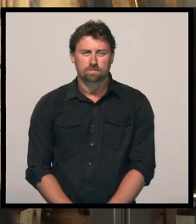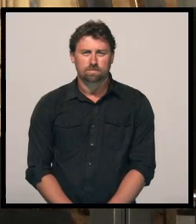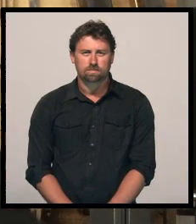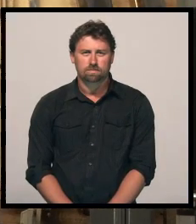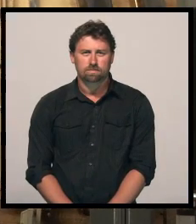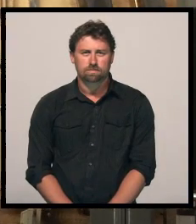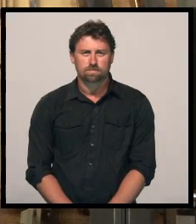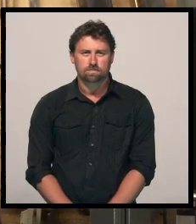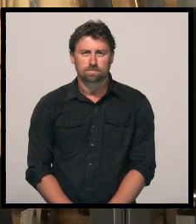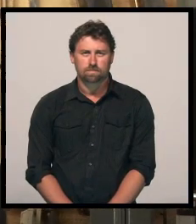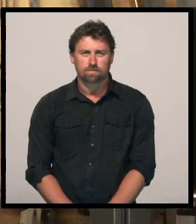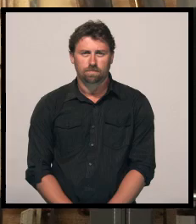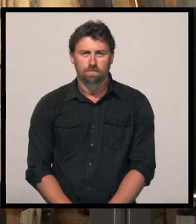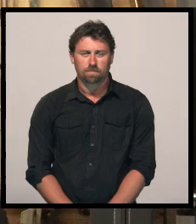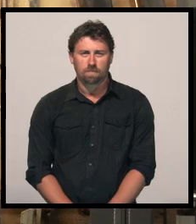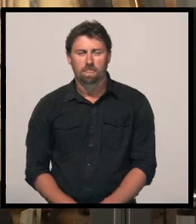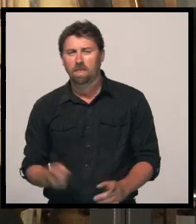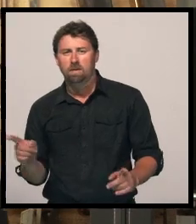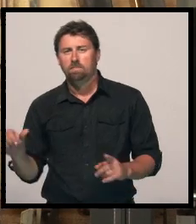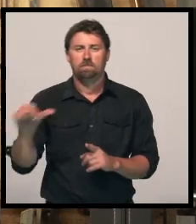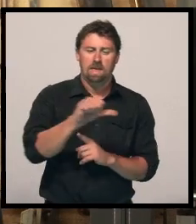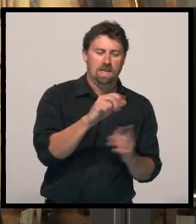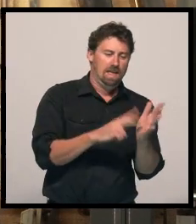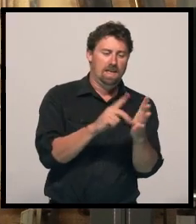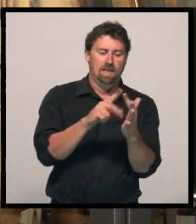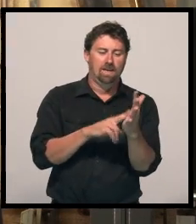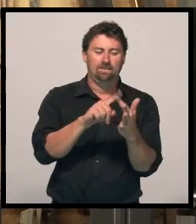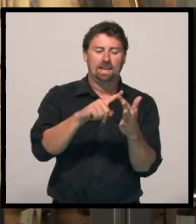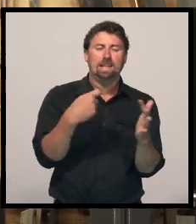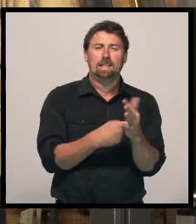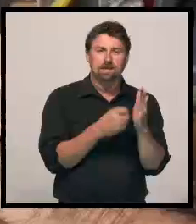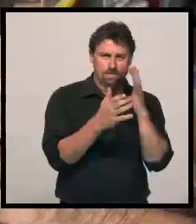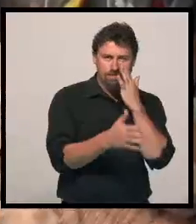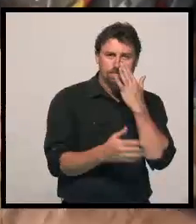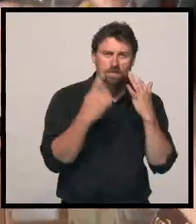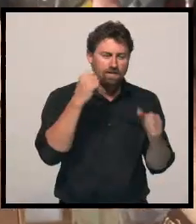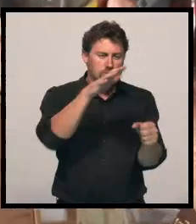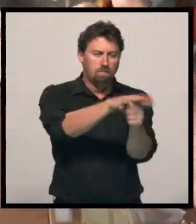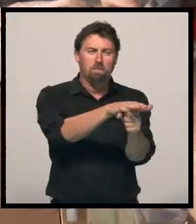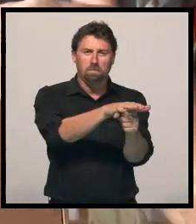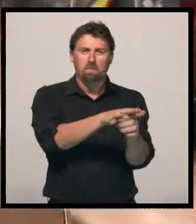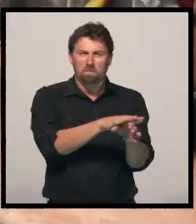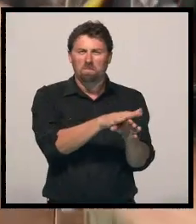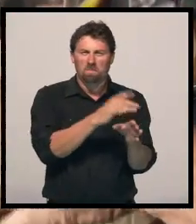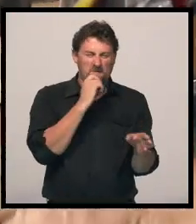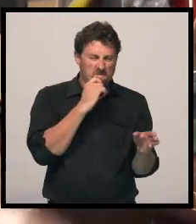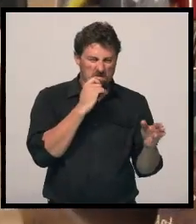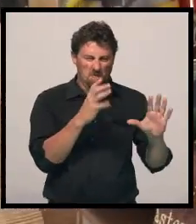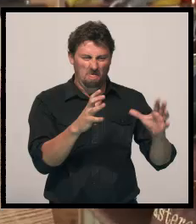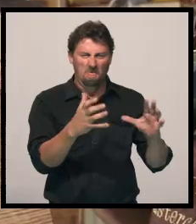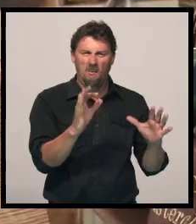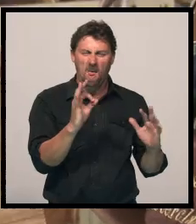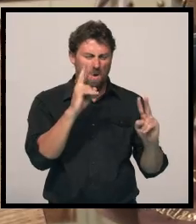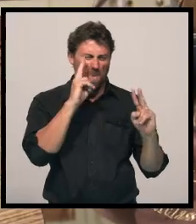Now we'll go back to the veneered one. Here's the one with the top glued on, but as you can tell, it's a bit raggedy. Now you can plane that flush